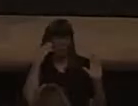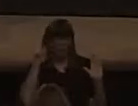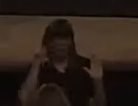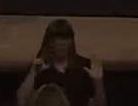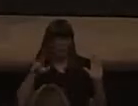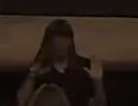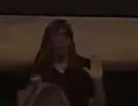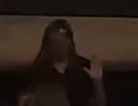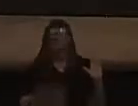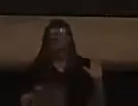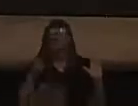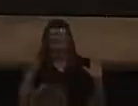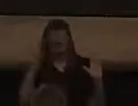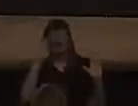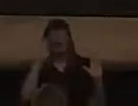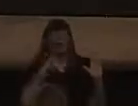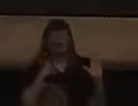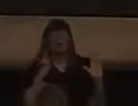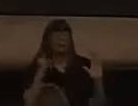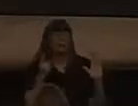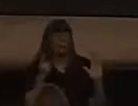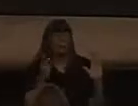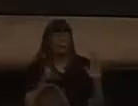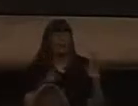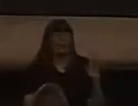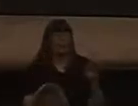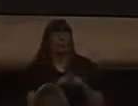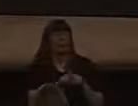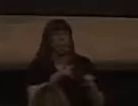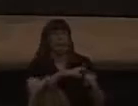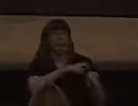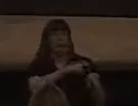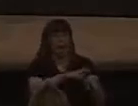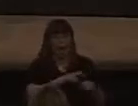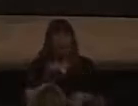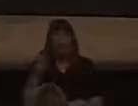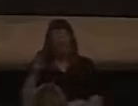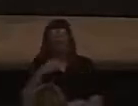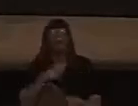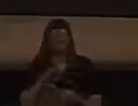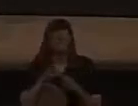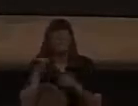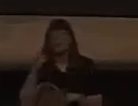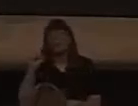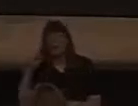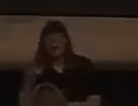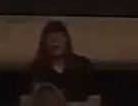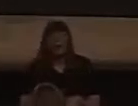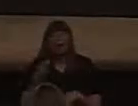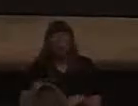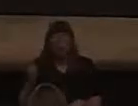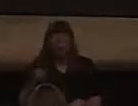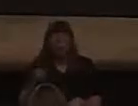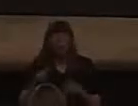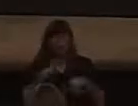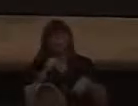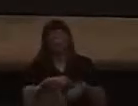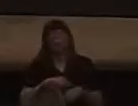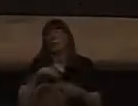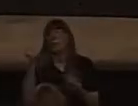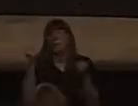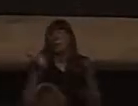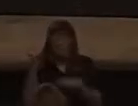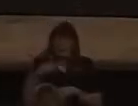here right now, but there will be somebody at," and give the time, or "We have a special ASL tour on such and such